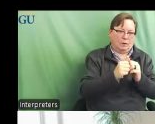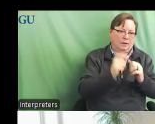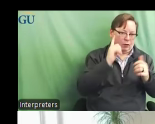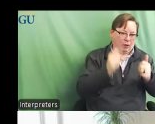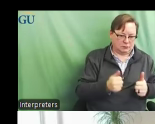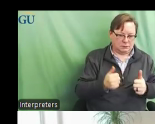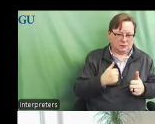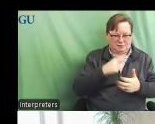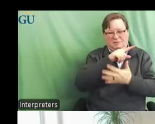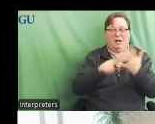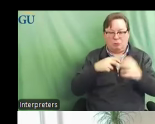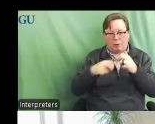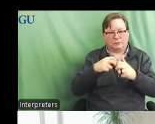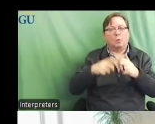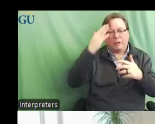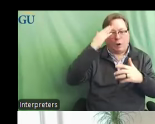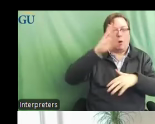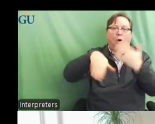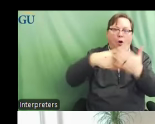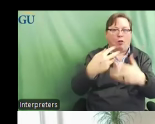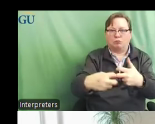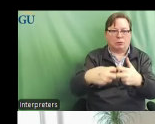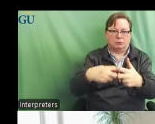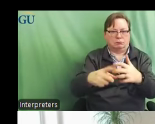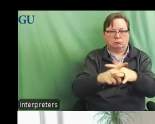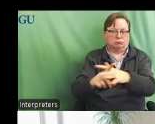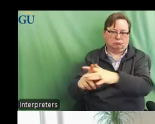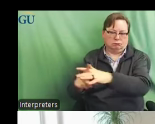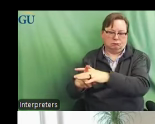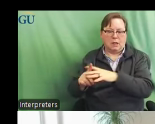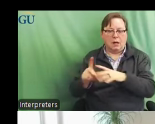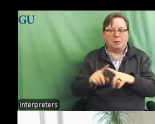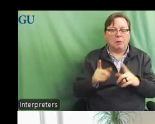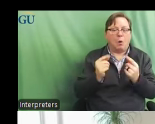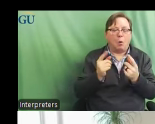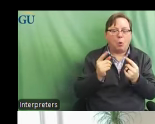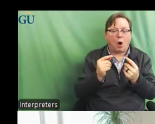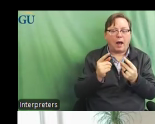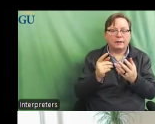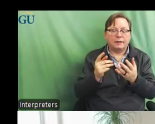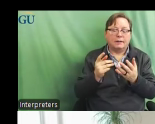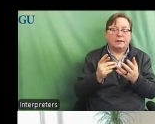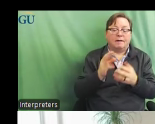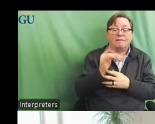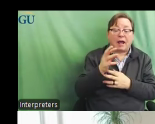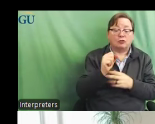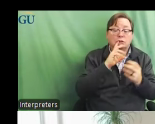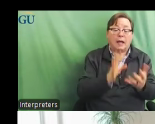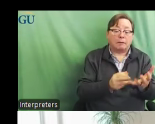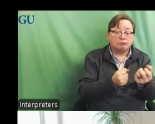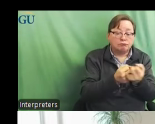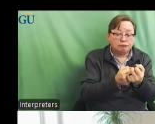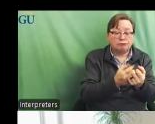the problems. The problems are all over. What are some of the facilitating factors or facilitators that have been reported